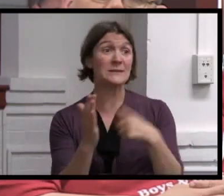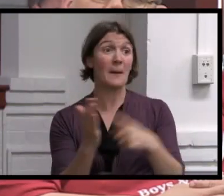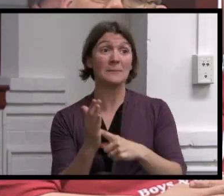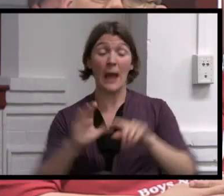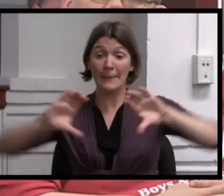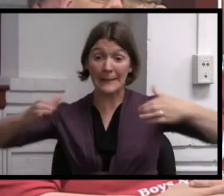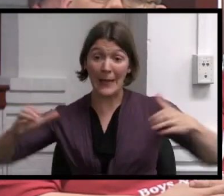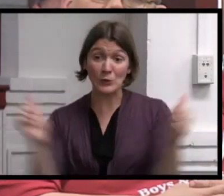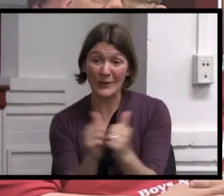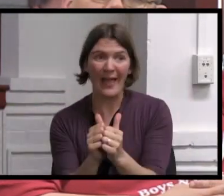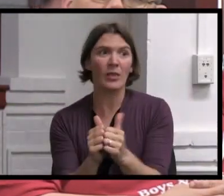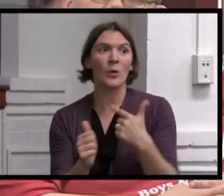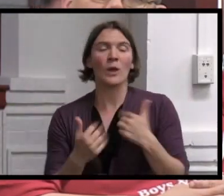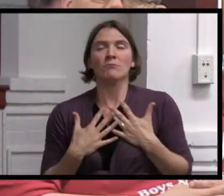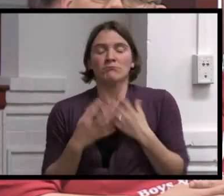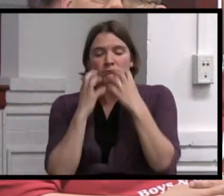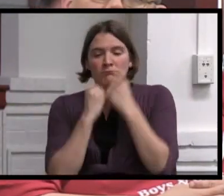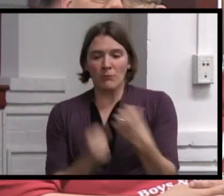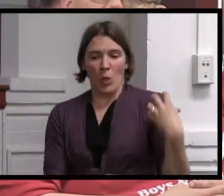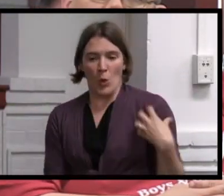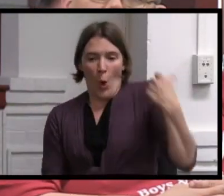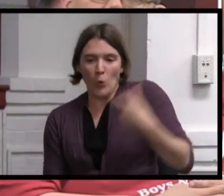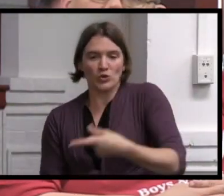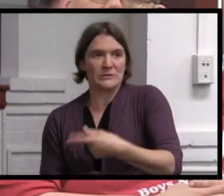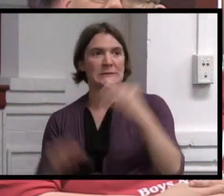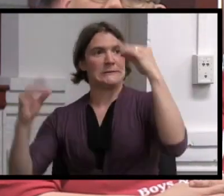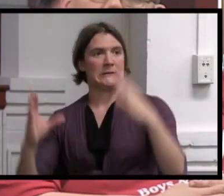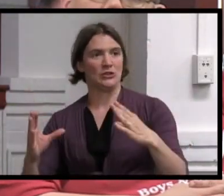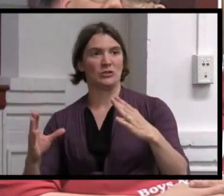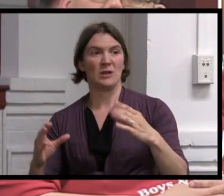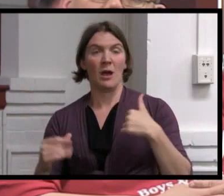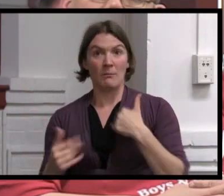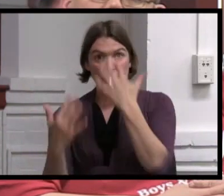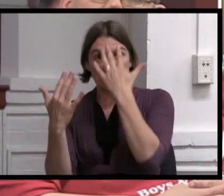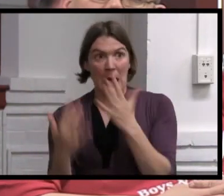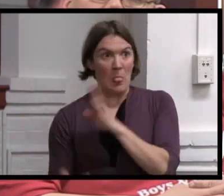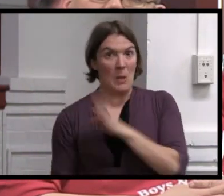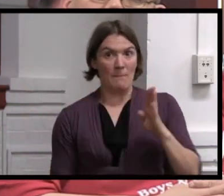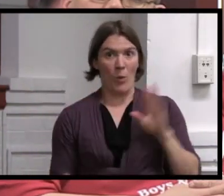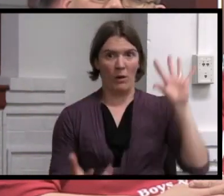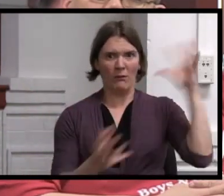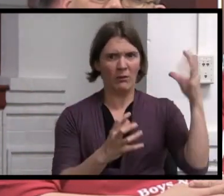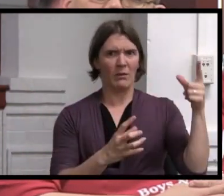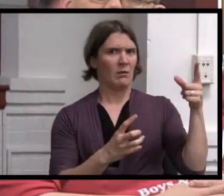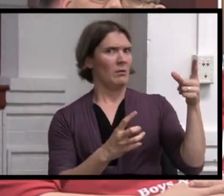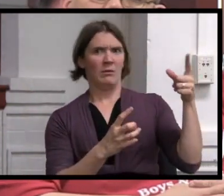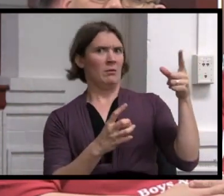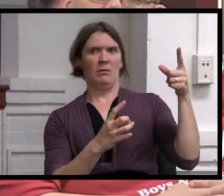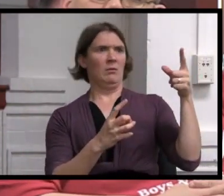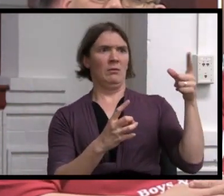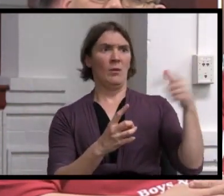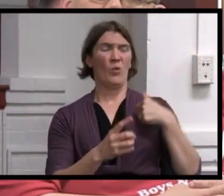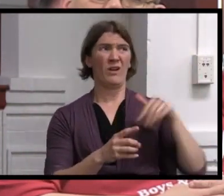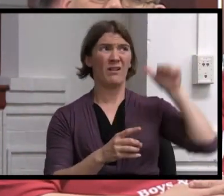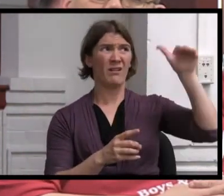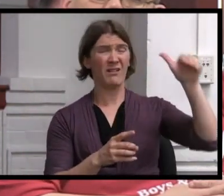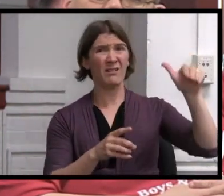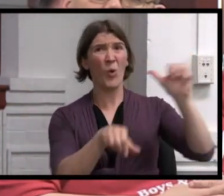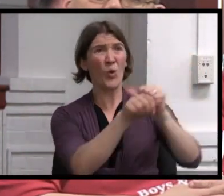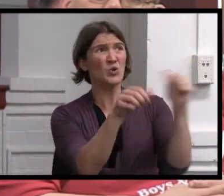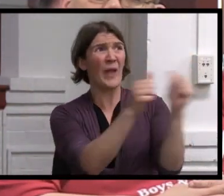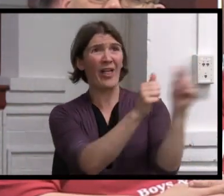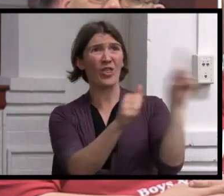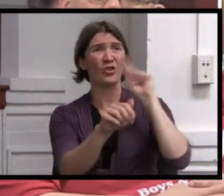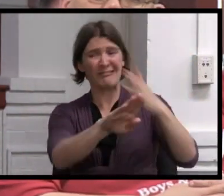coaches. We are deeply saddened by the current events and hope that the board and the coaches can resolve the immediate issues and work toward a more